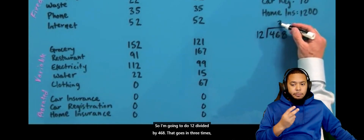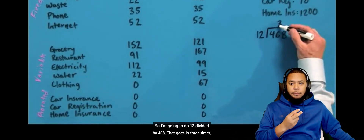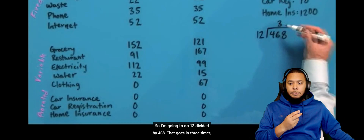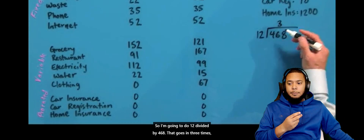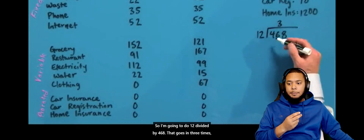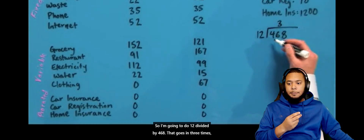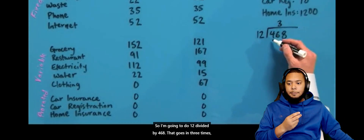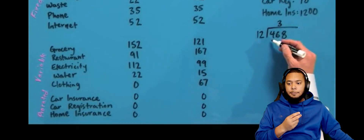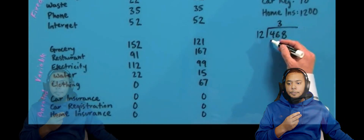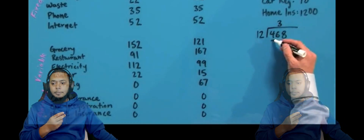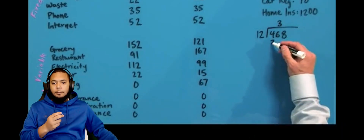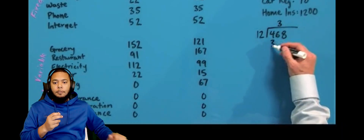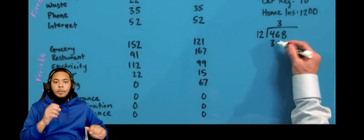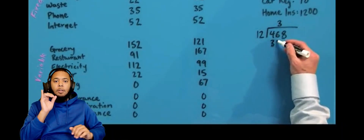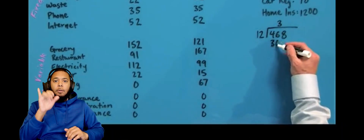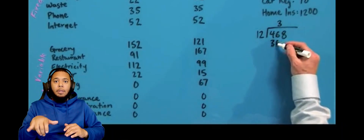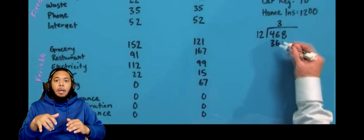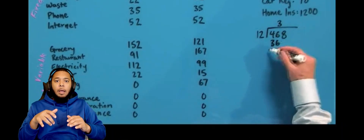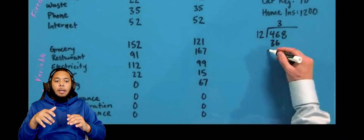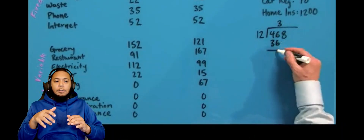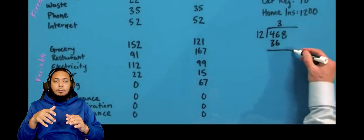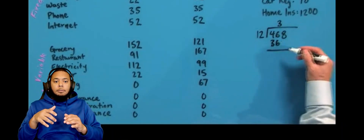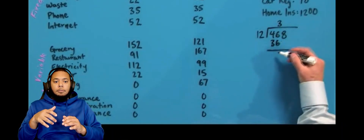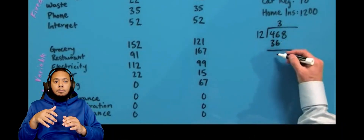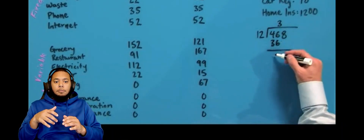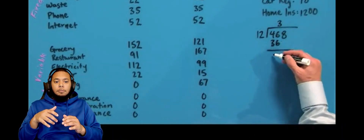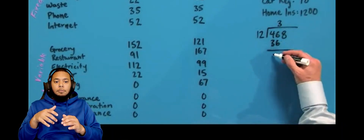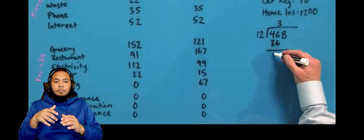in 3 times.